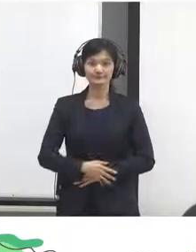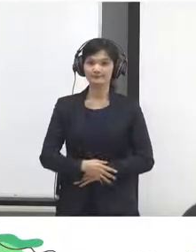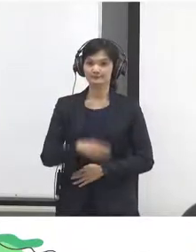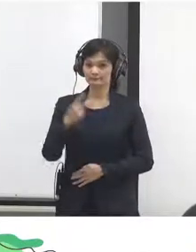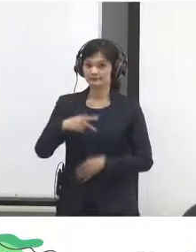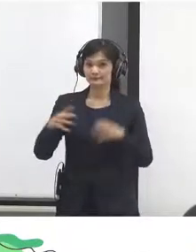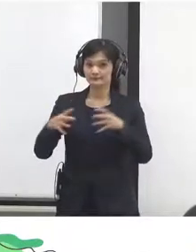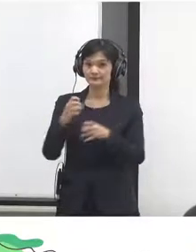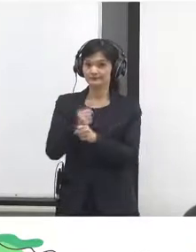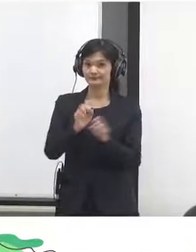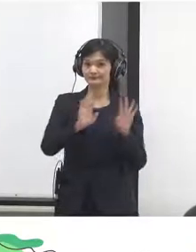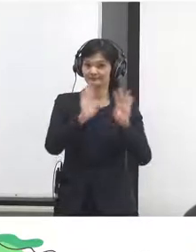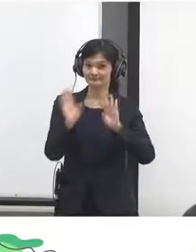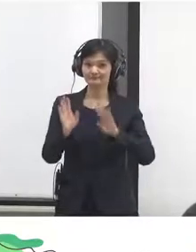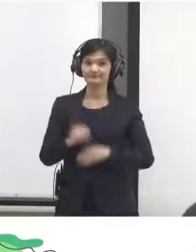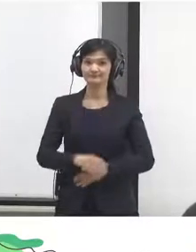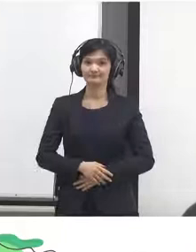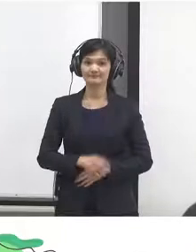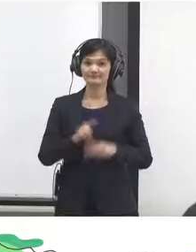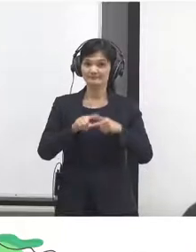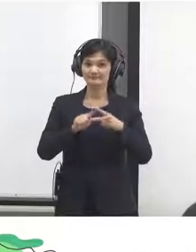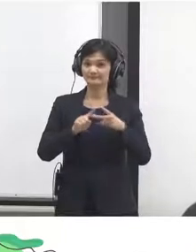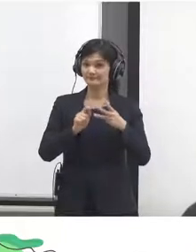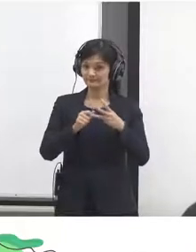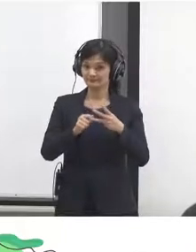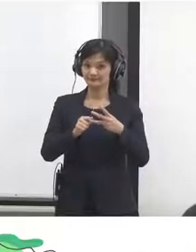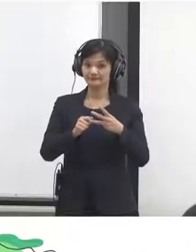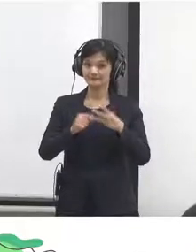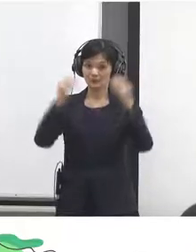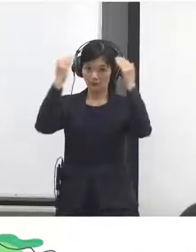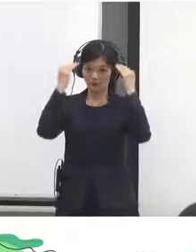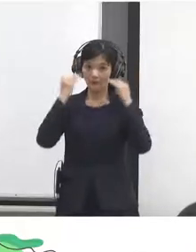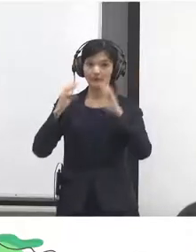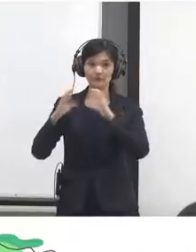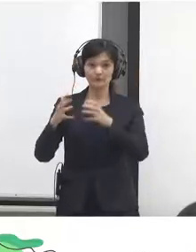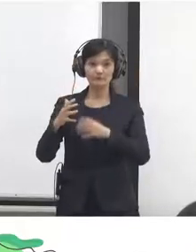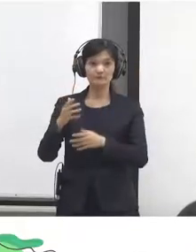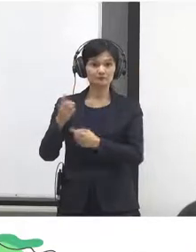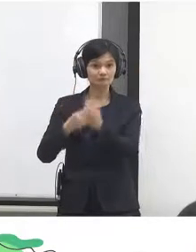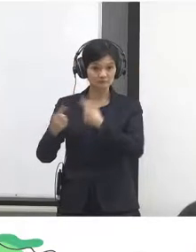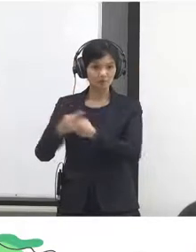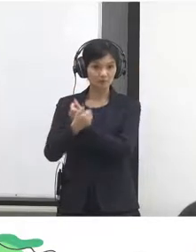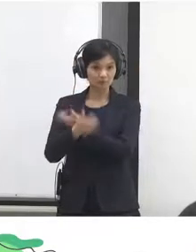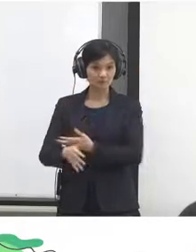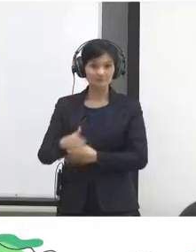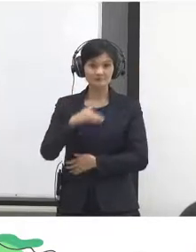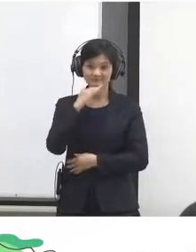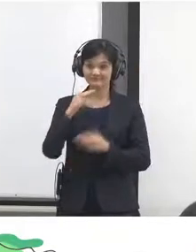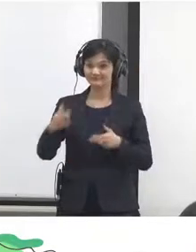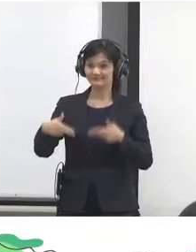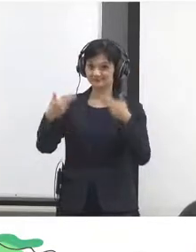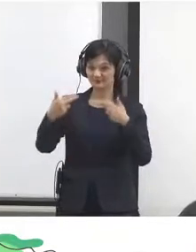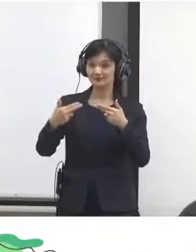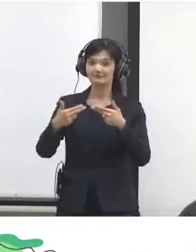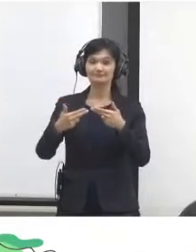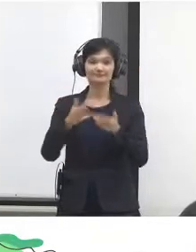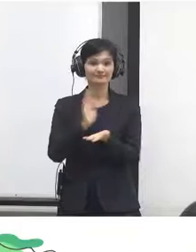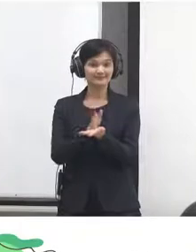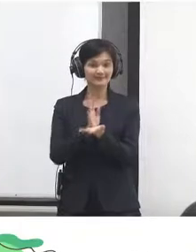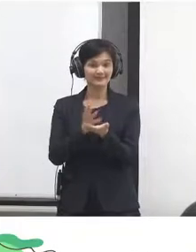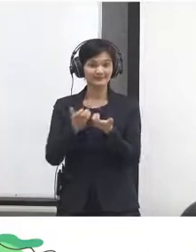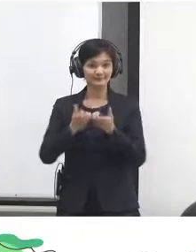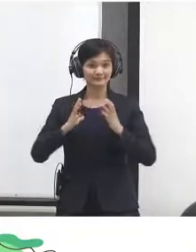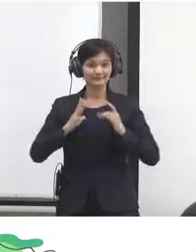then the Korean participants will join online sharing what, from their point of view, what this project like,